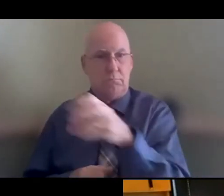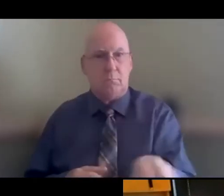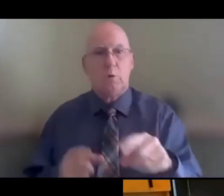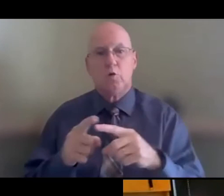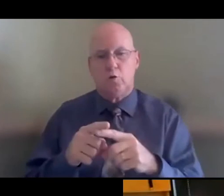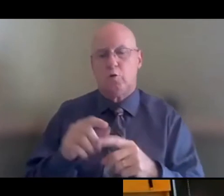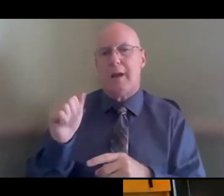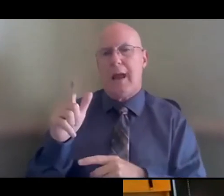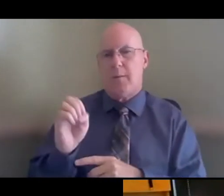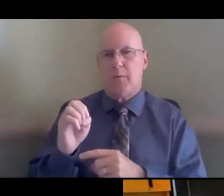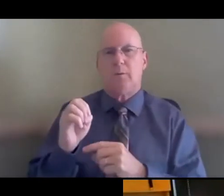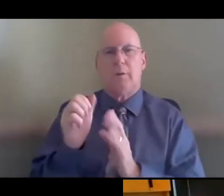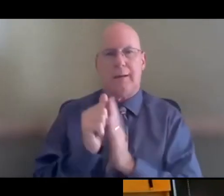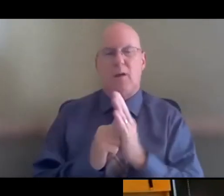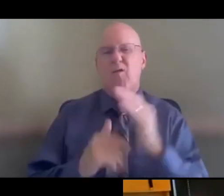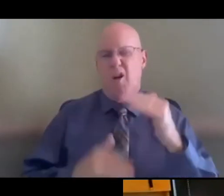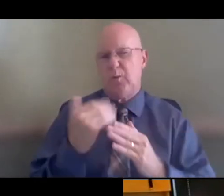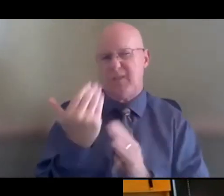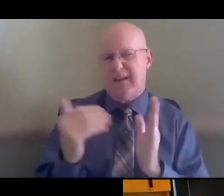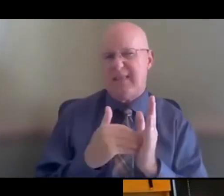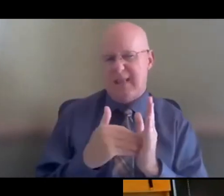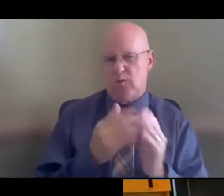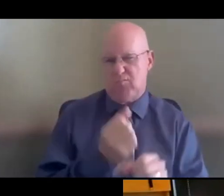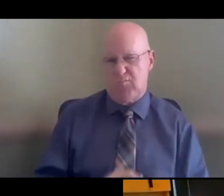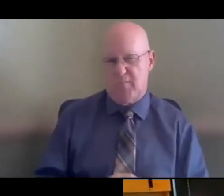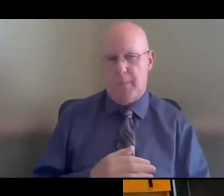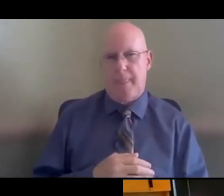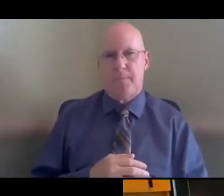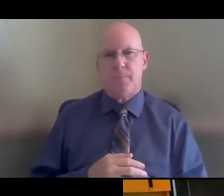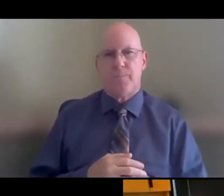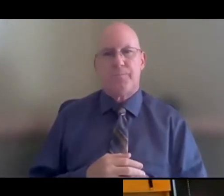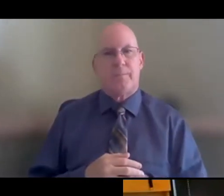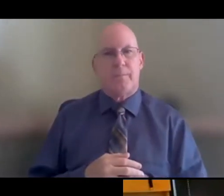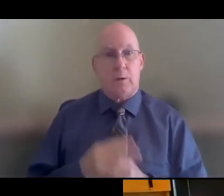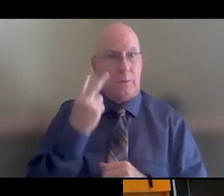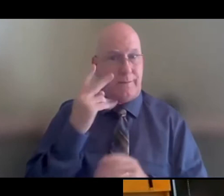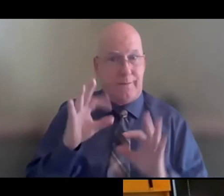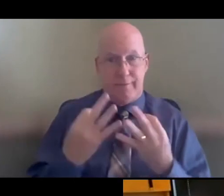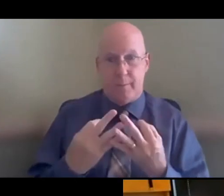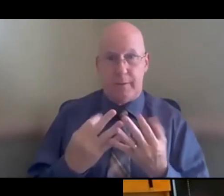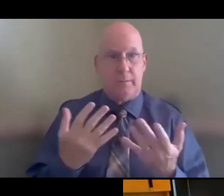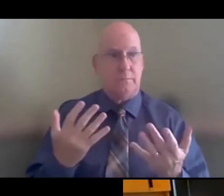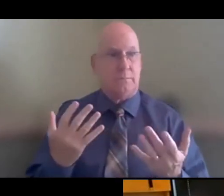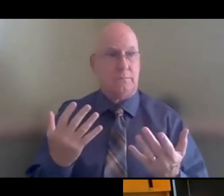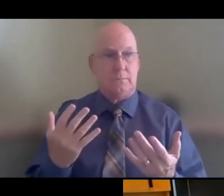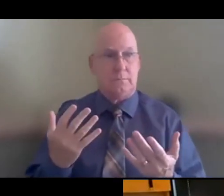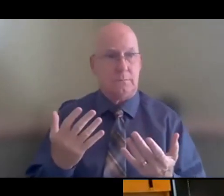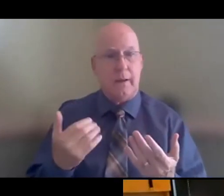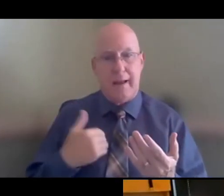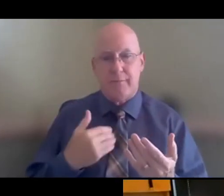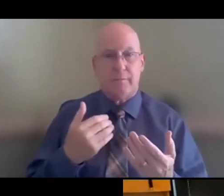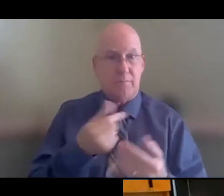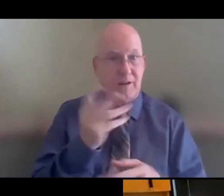that 15,000 per limit. So it would count towards that limit. But we see families, I've worked through a handful of individuals